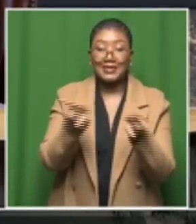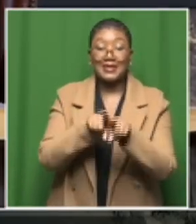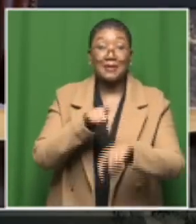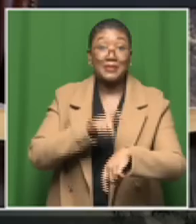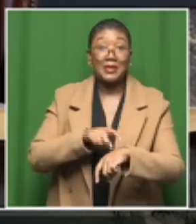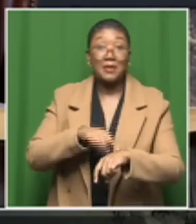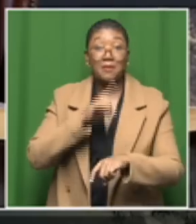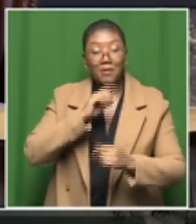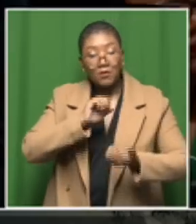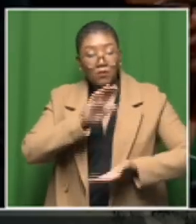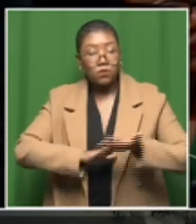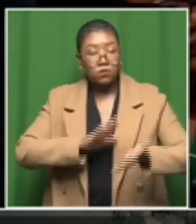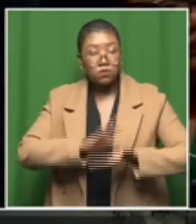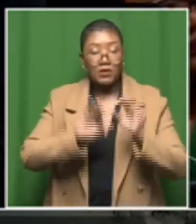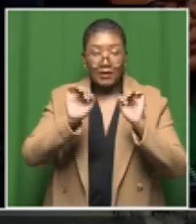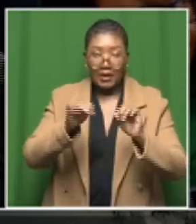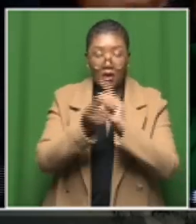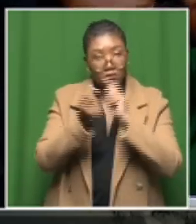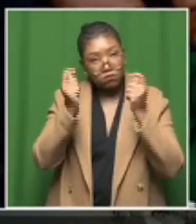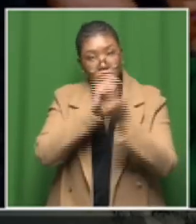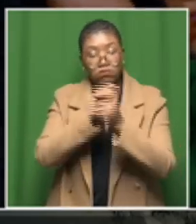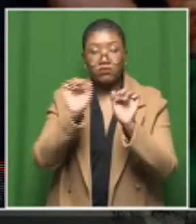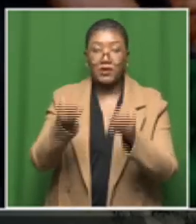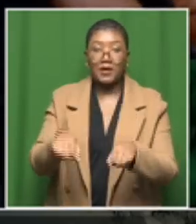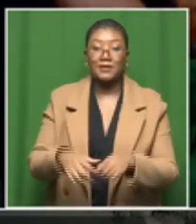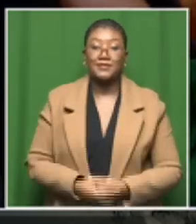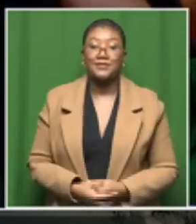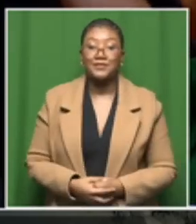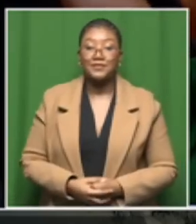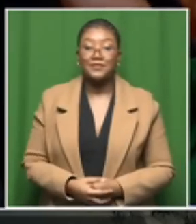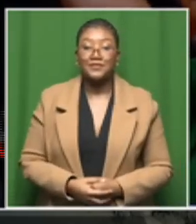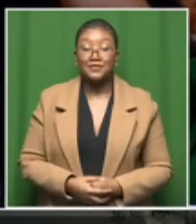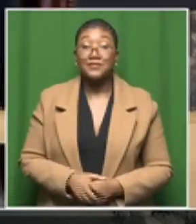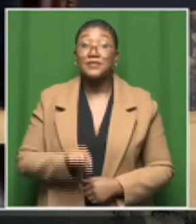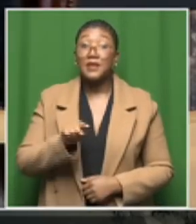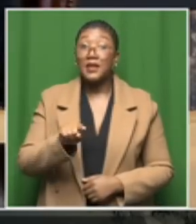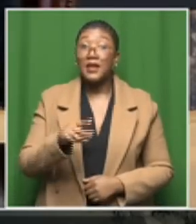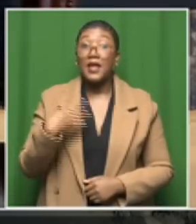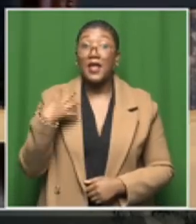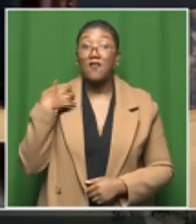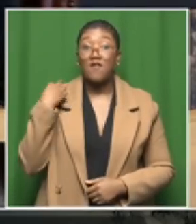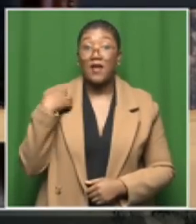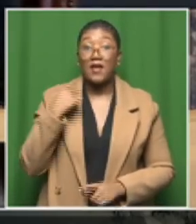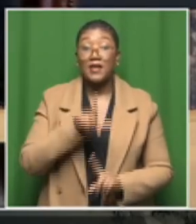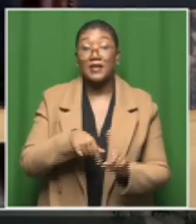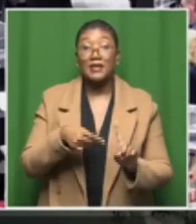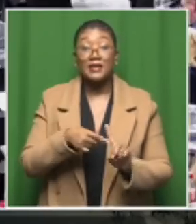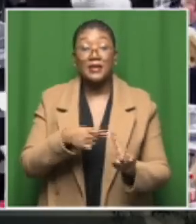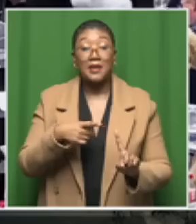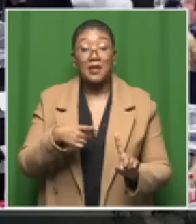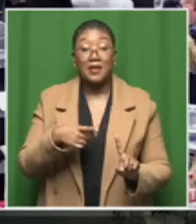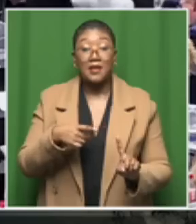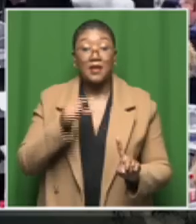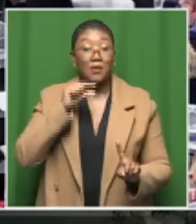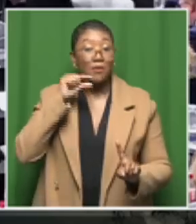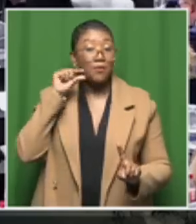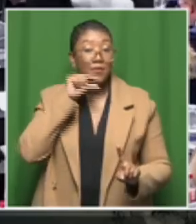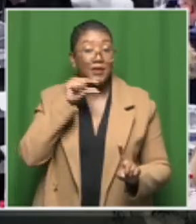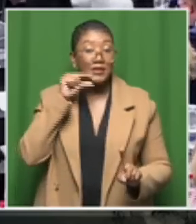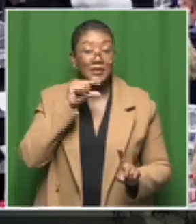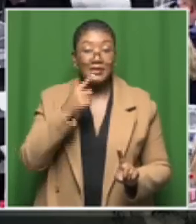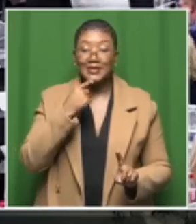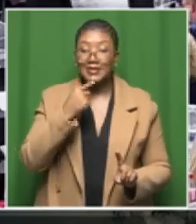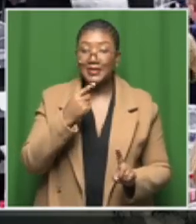we can turn things around. Particularly noting what the Minister of Finance has said, Enoch Godongwana, he is particularly against wealth taxes,